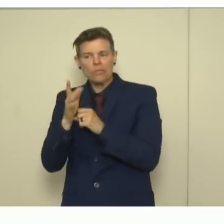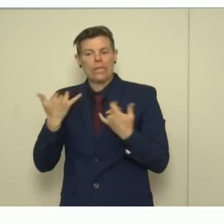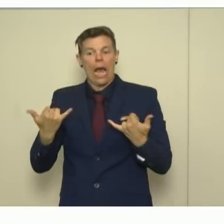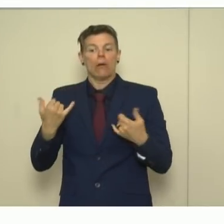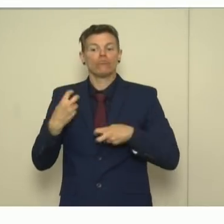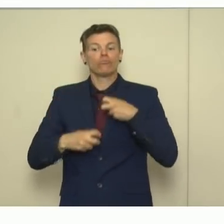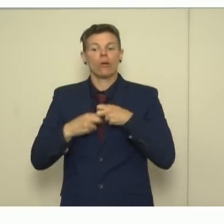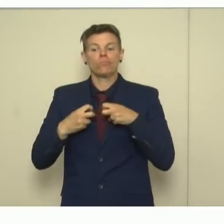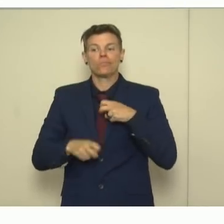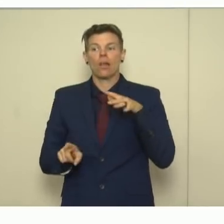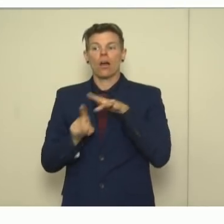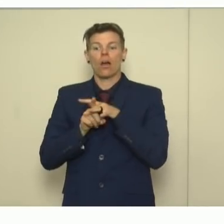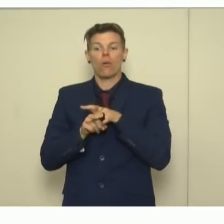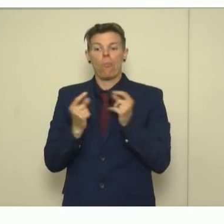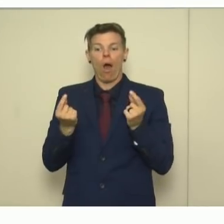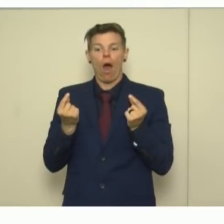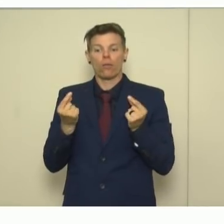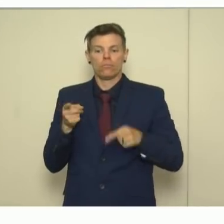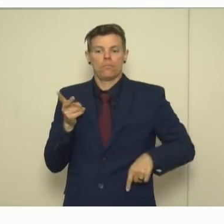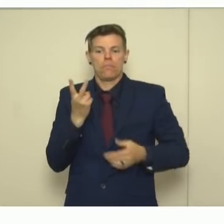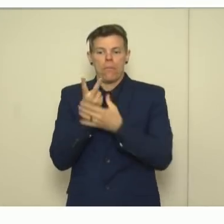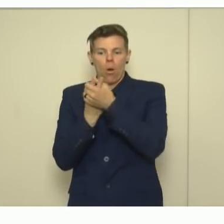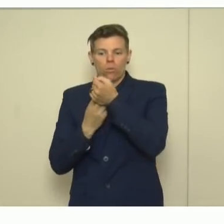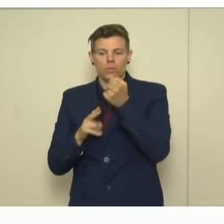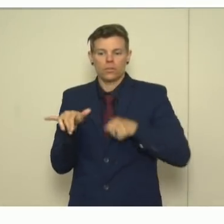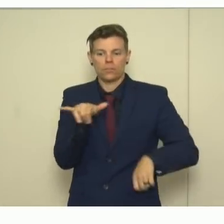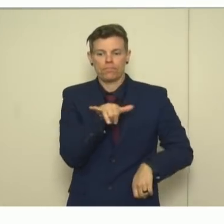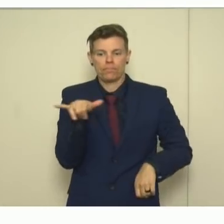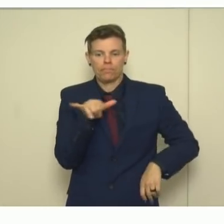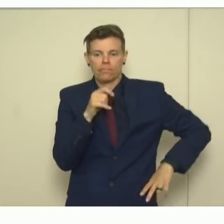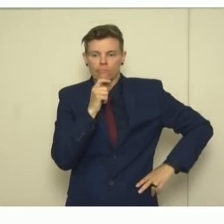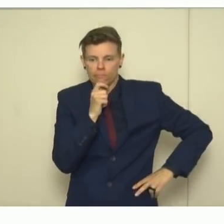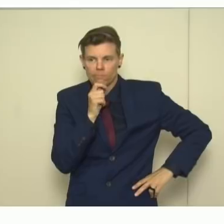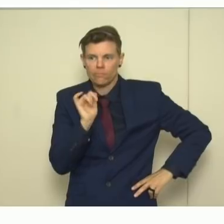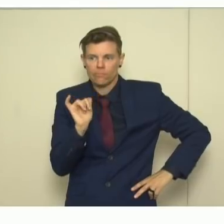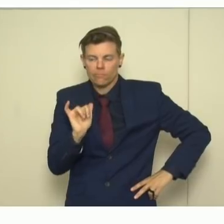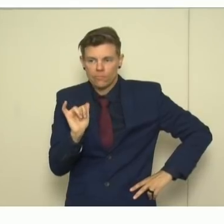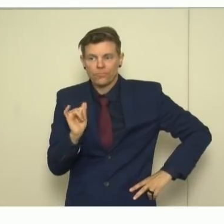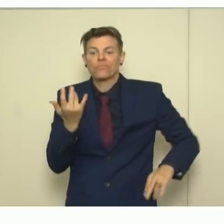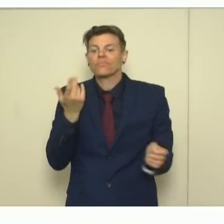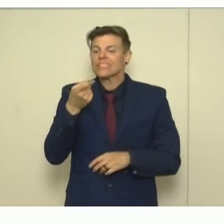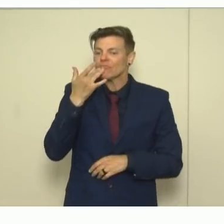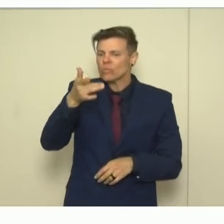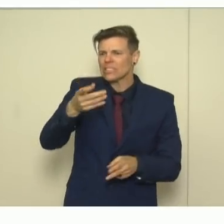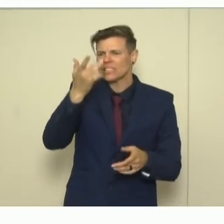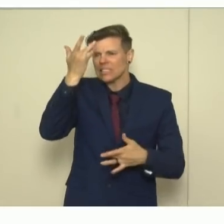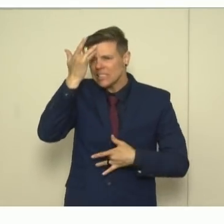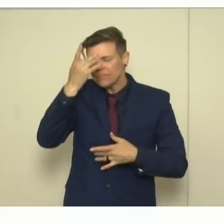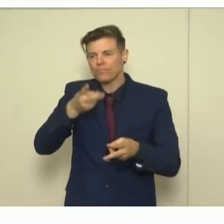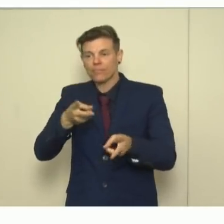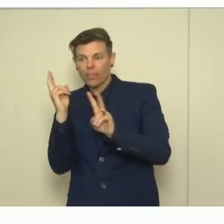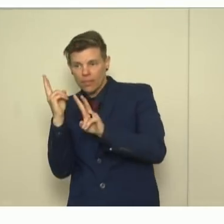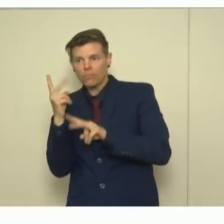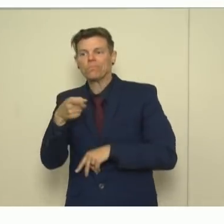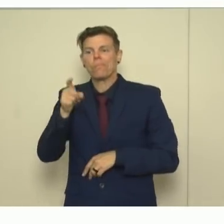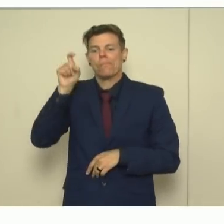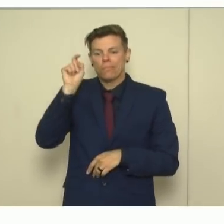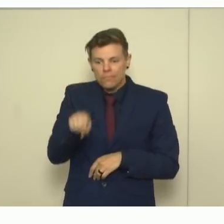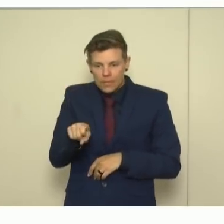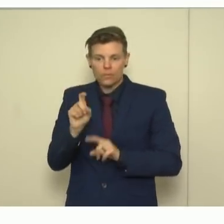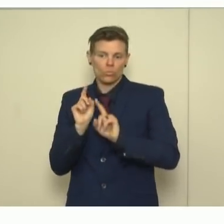COVID. And so you are going to need medical attention. If you have symptoms, you are going to need a test. The test will be able to sort out